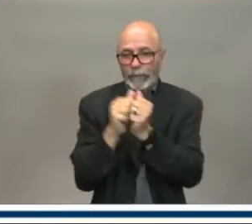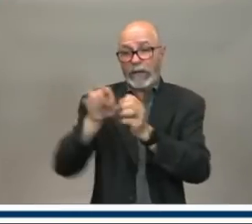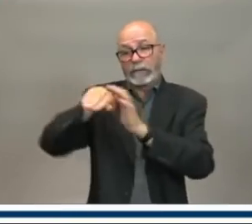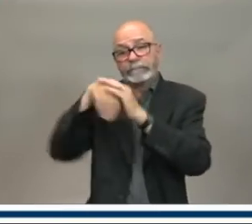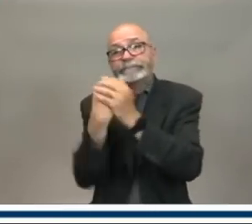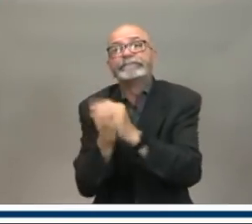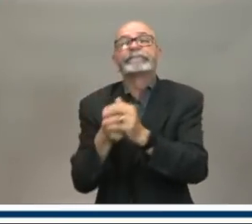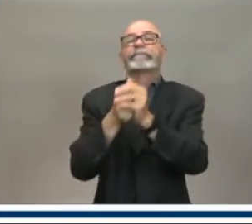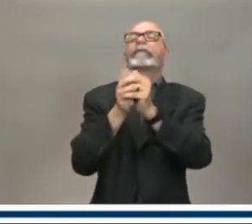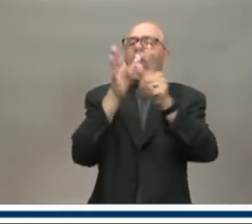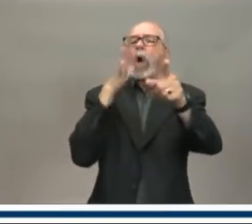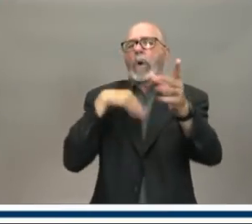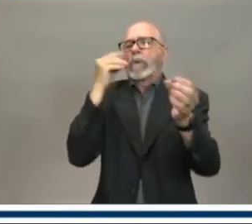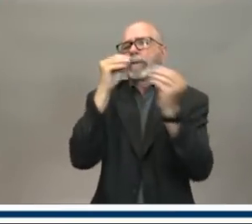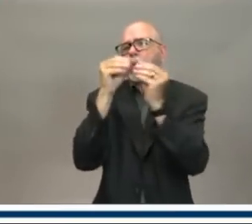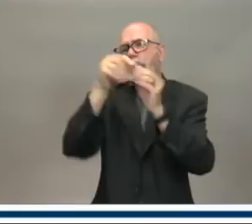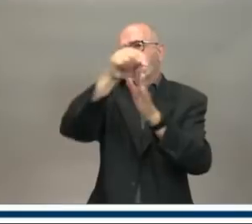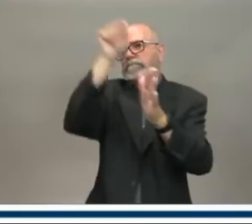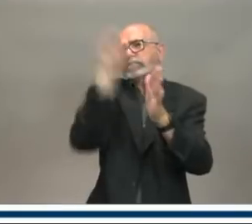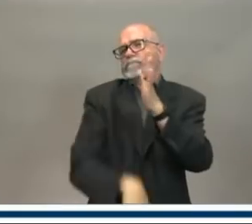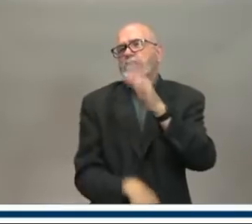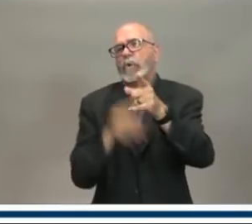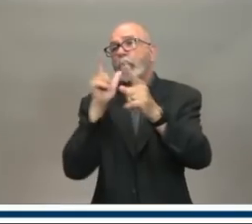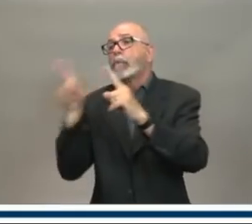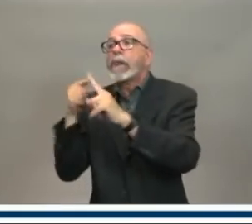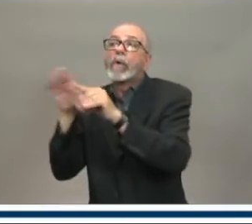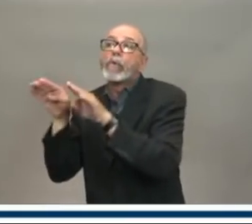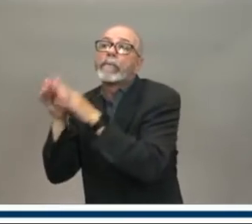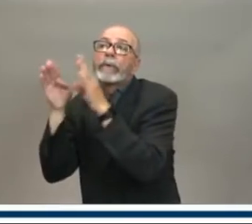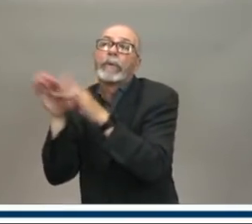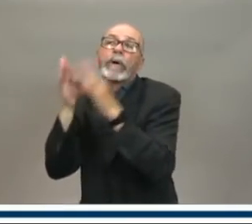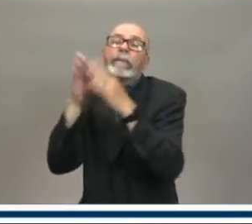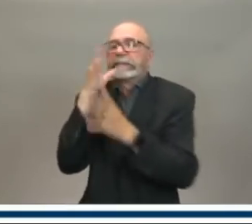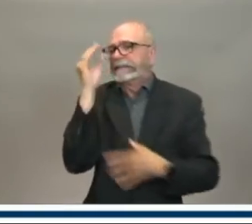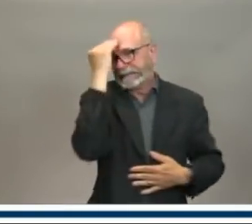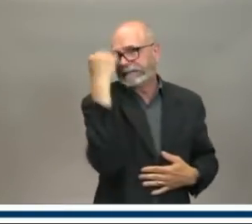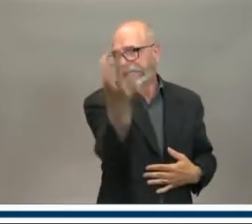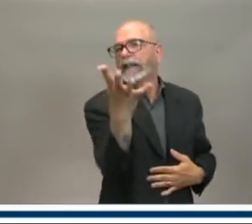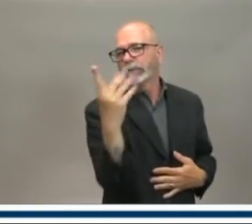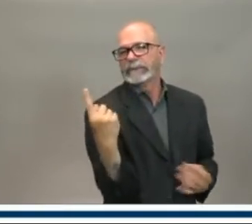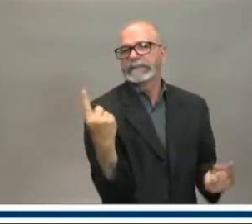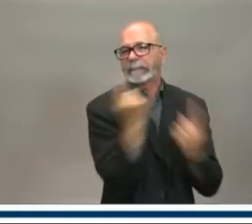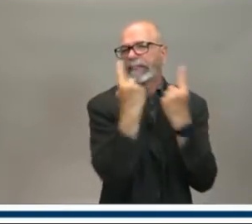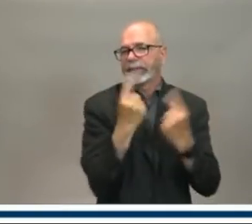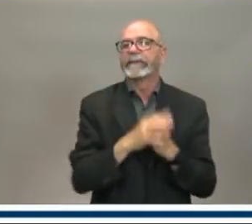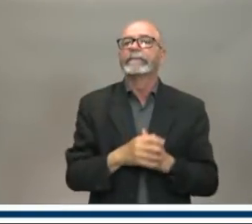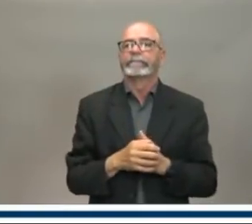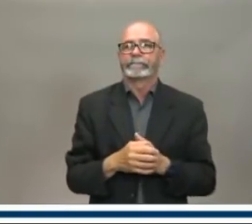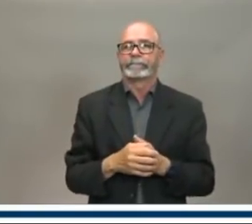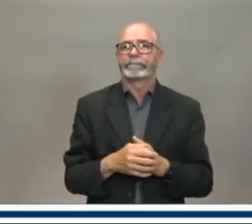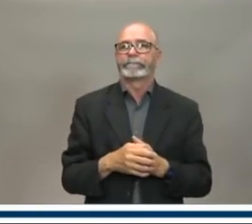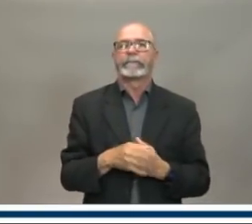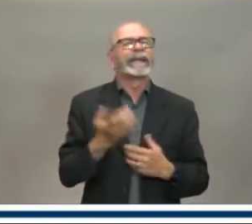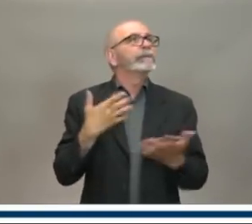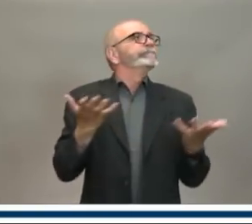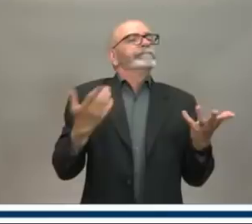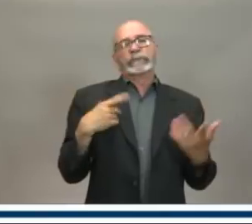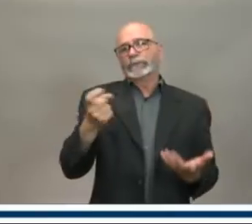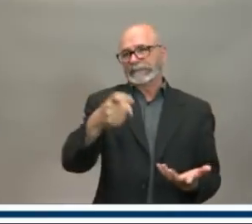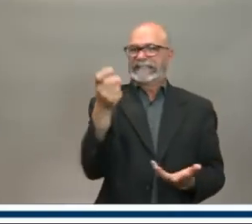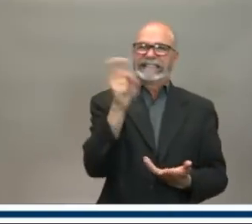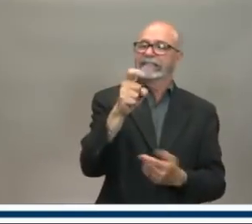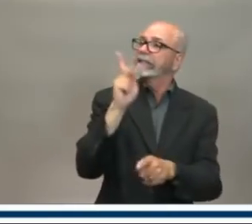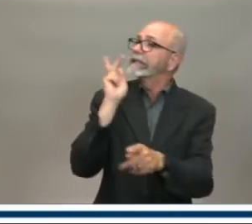we reopen. And we also need to, as we reopen the economy and our society, we need to have businesses,